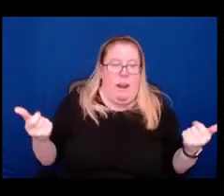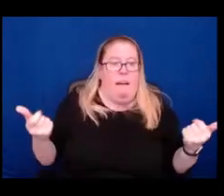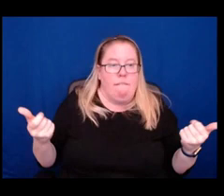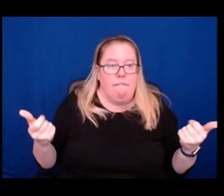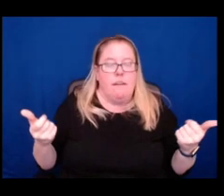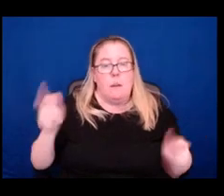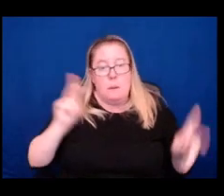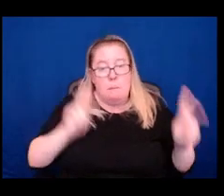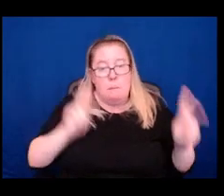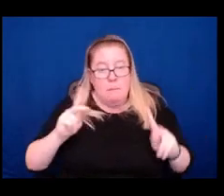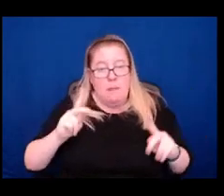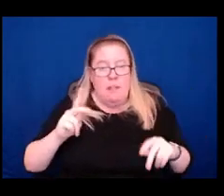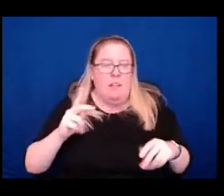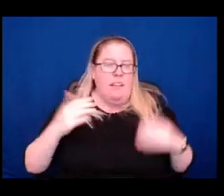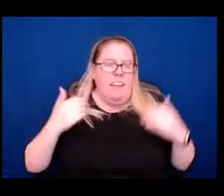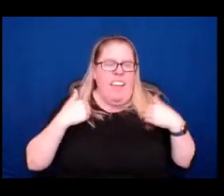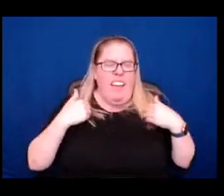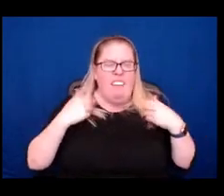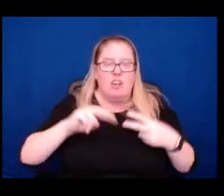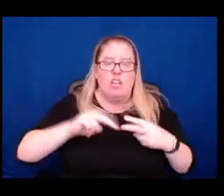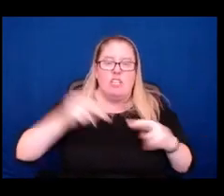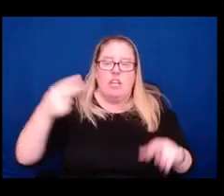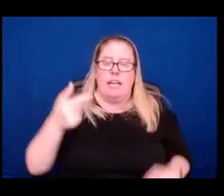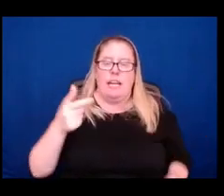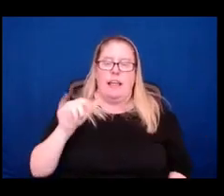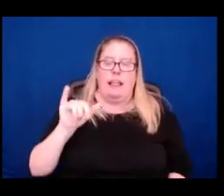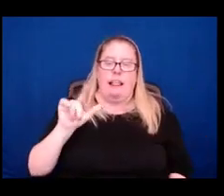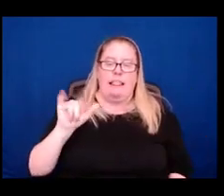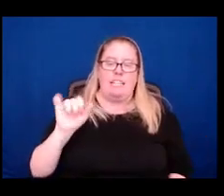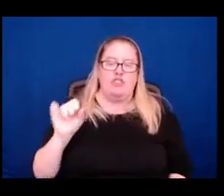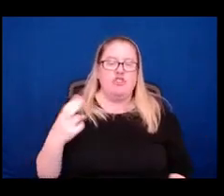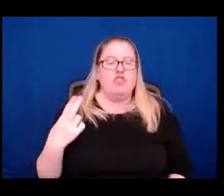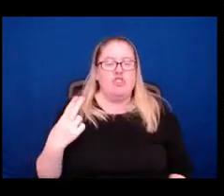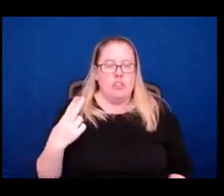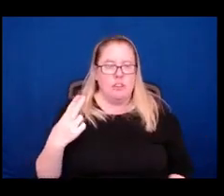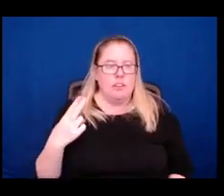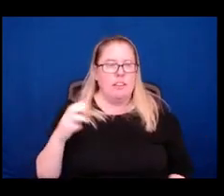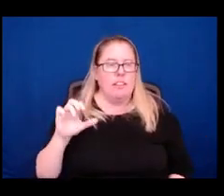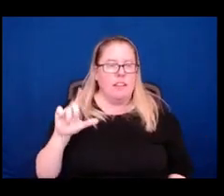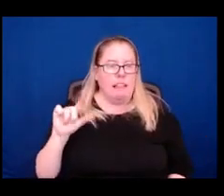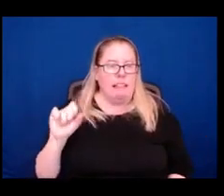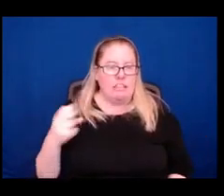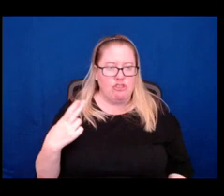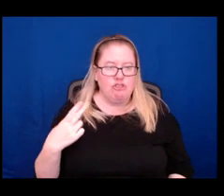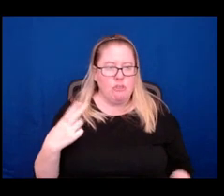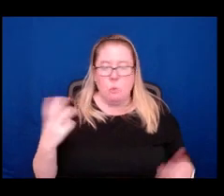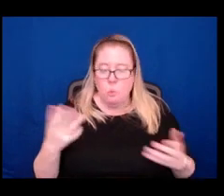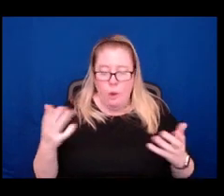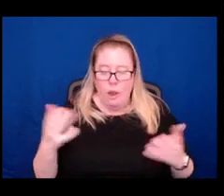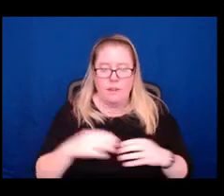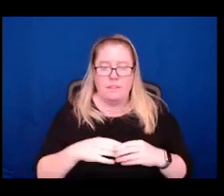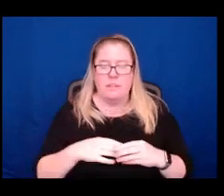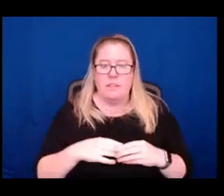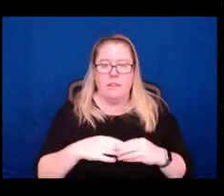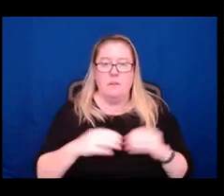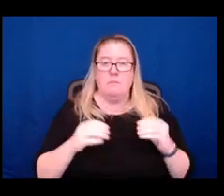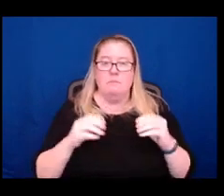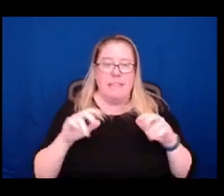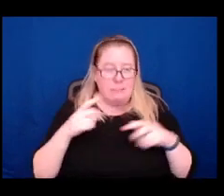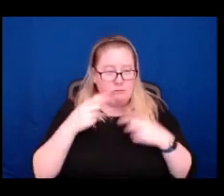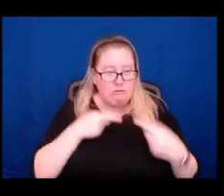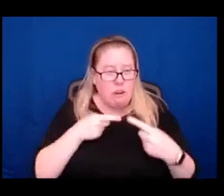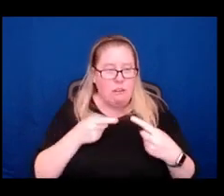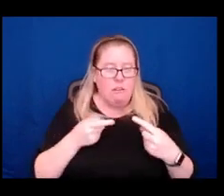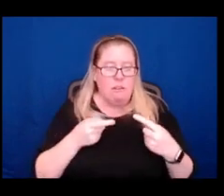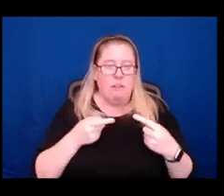would have, I call them a gene glitch. So the glitch is they just have a much harder time